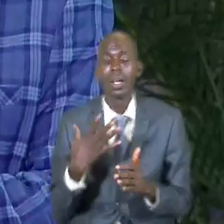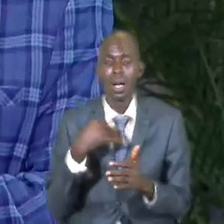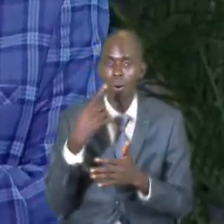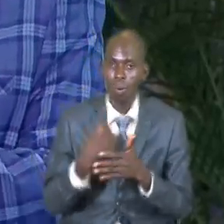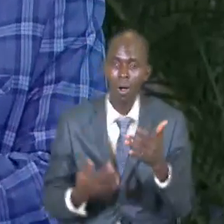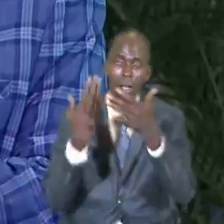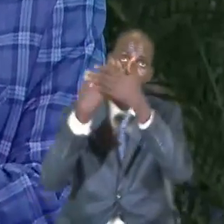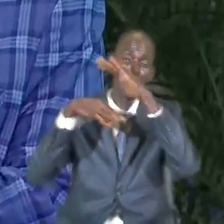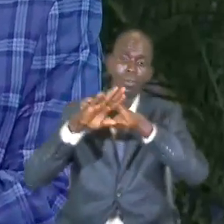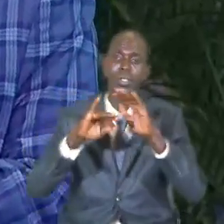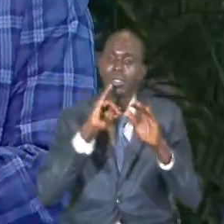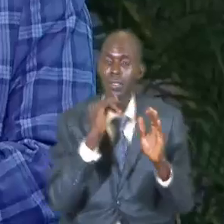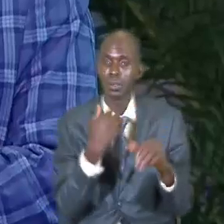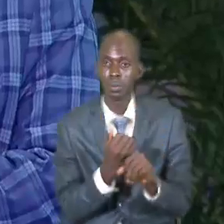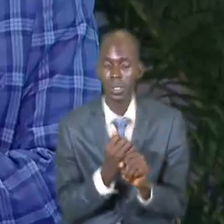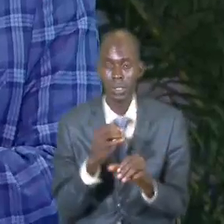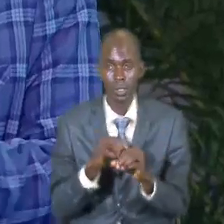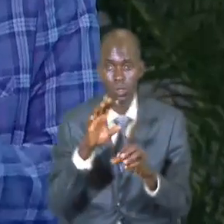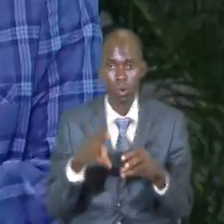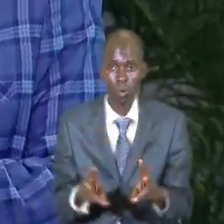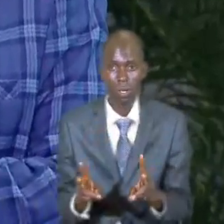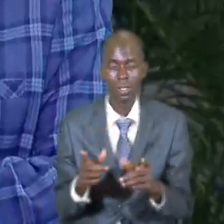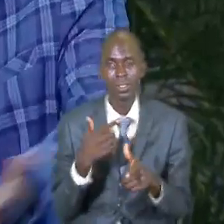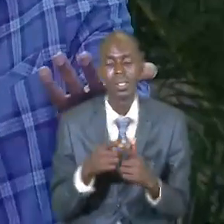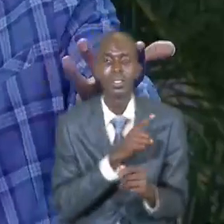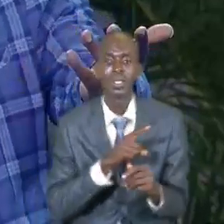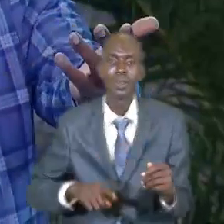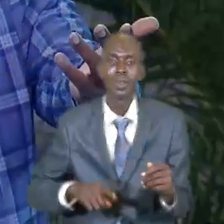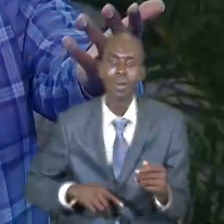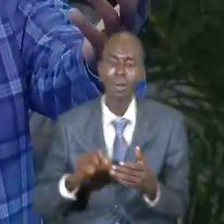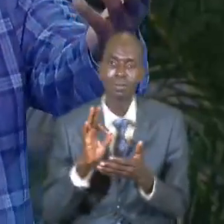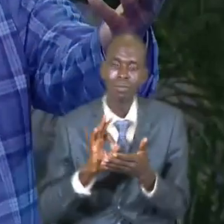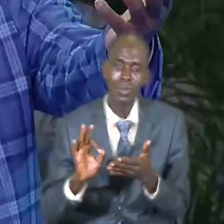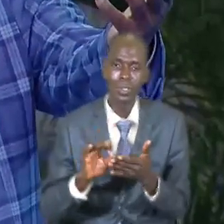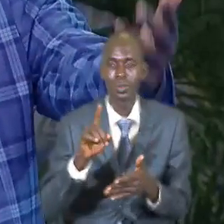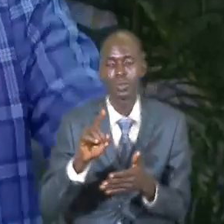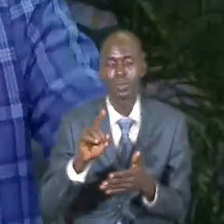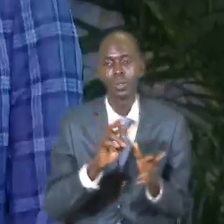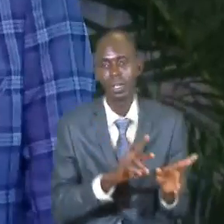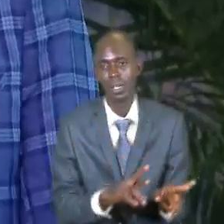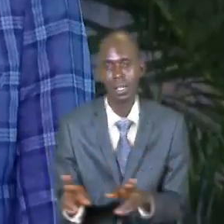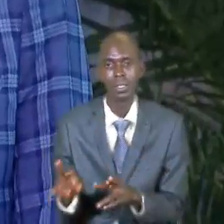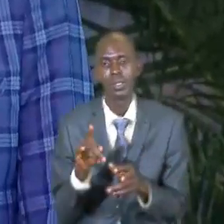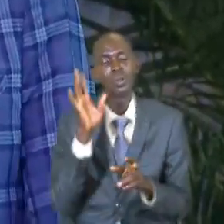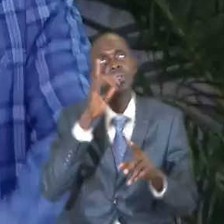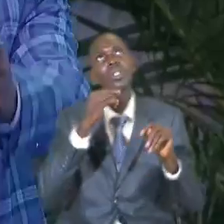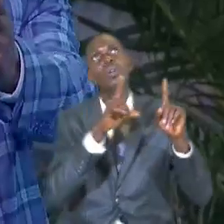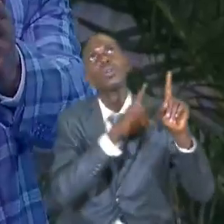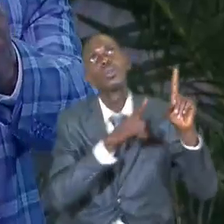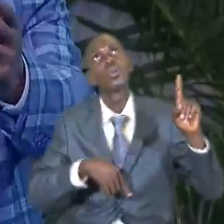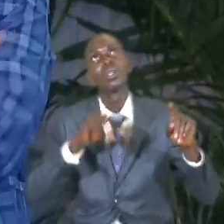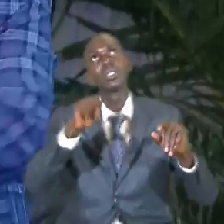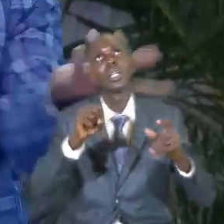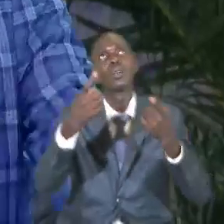the Lord counts you ready, that you say, yes, Lord, come, interrupt my life,